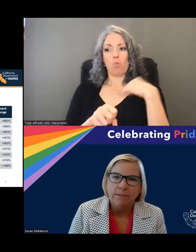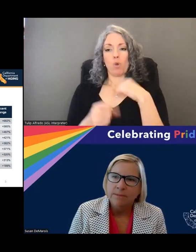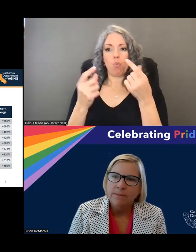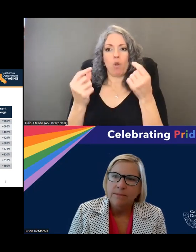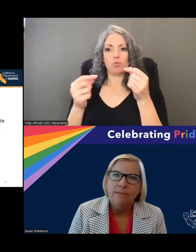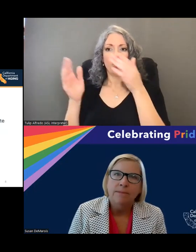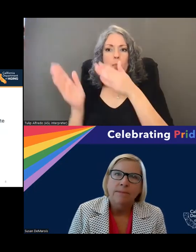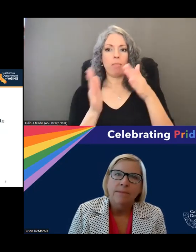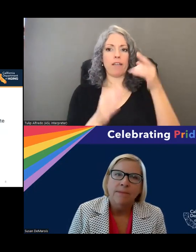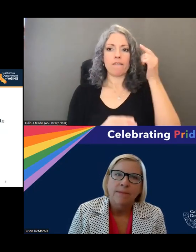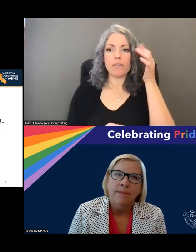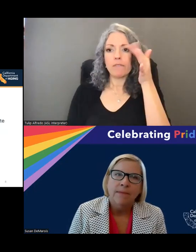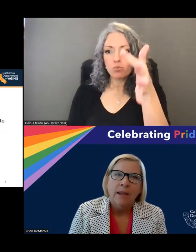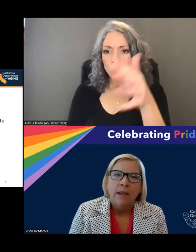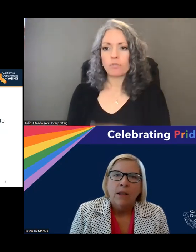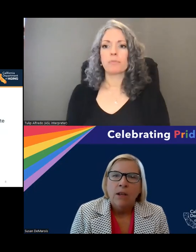slide.